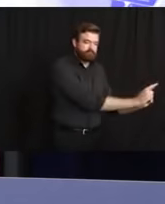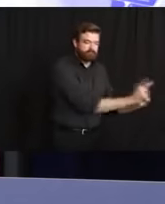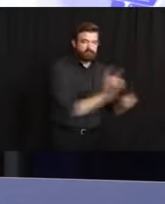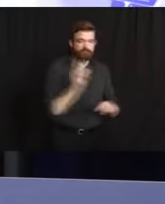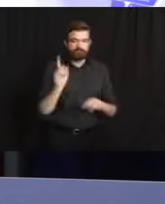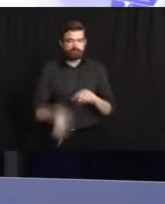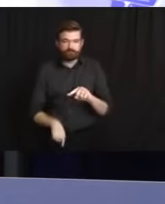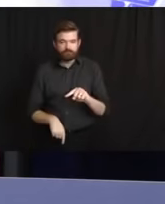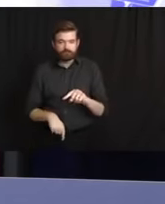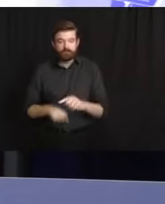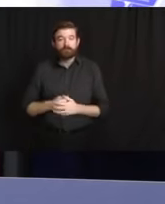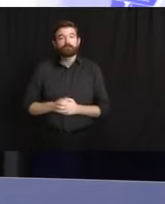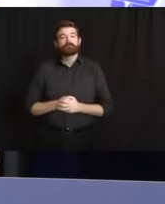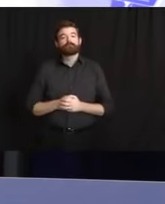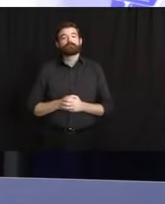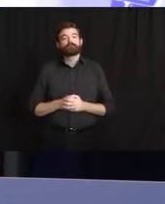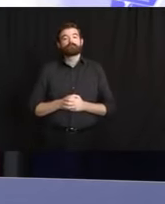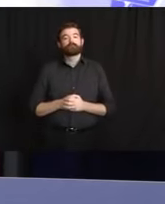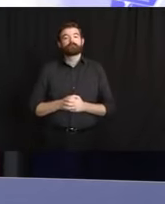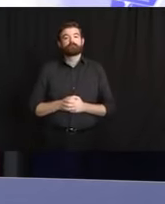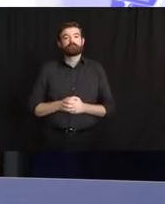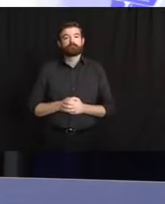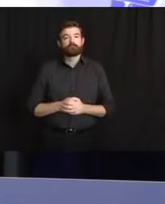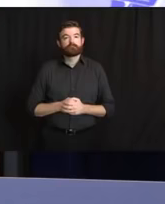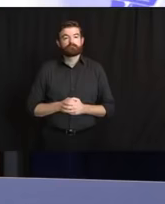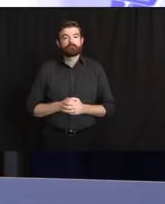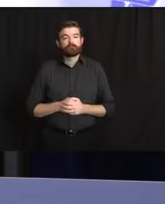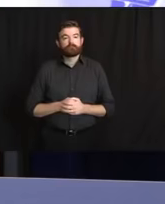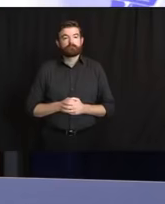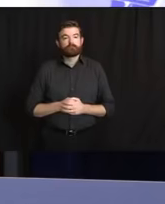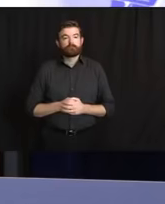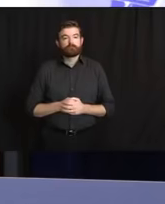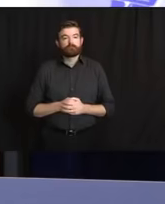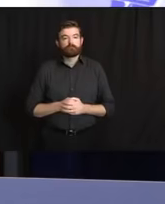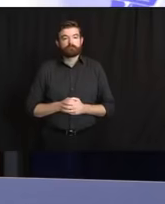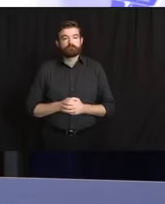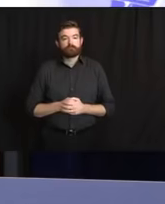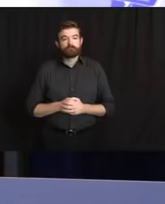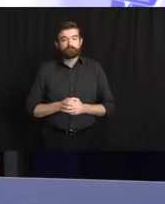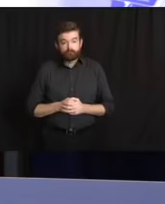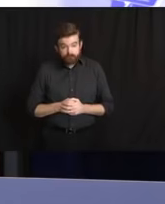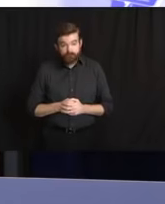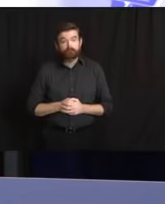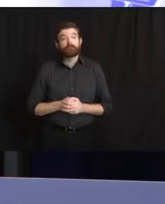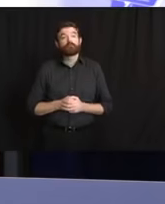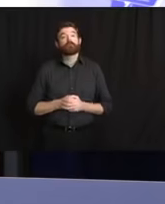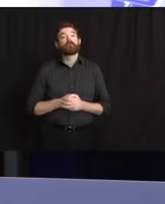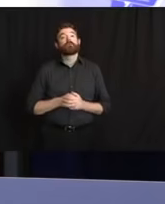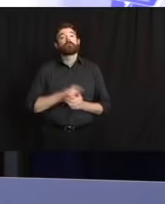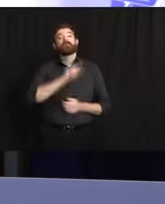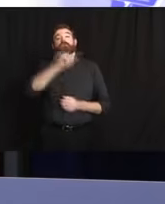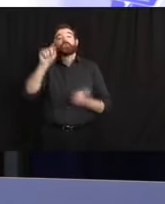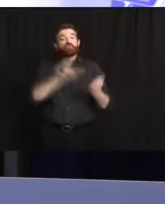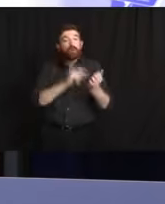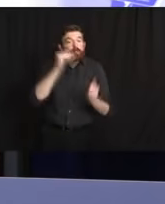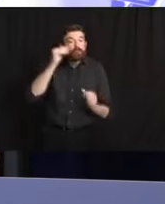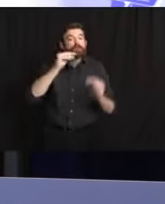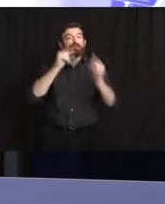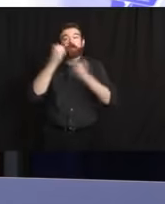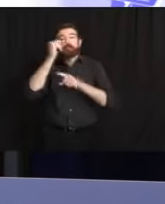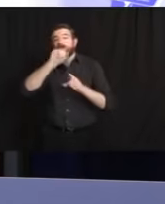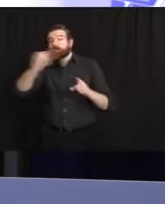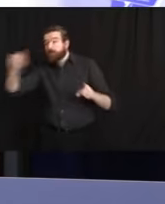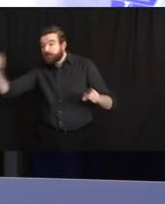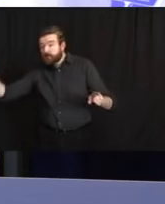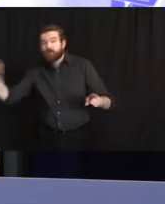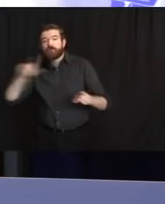times. Long-term care facilities should communicate the visitor policy to residents, families, staff, and others. They should